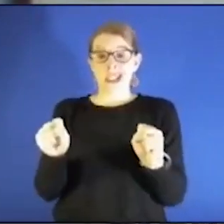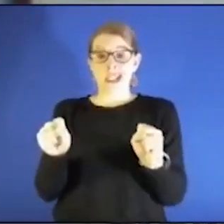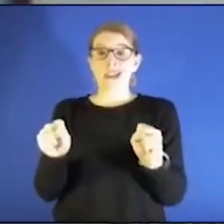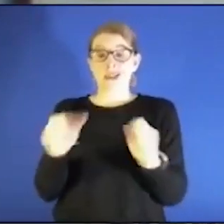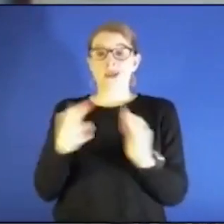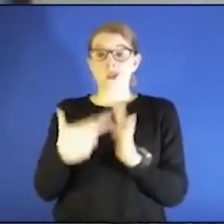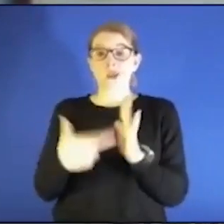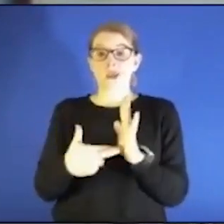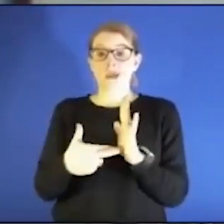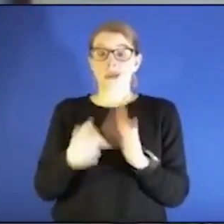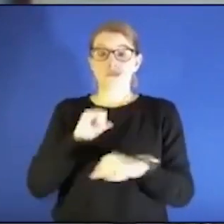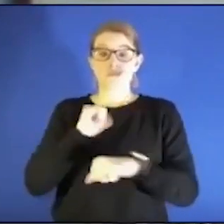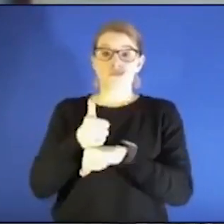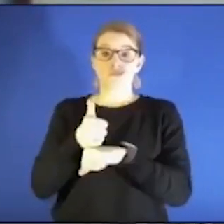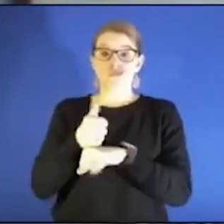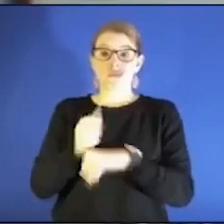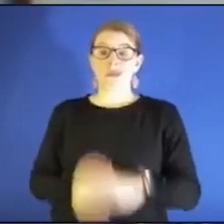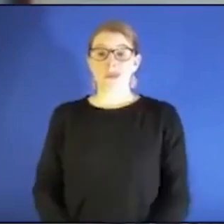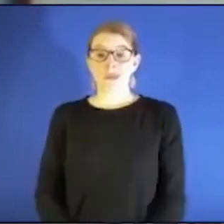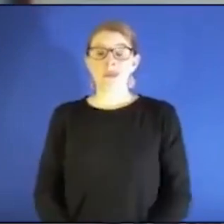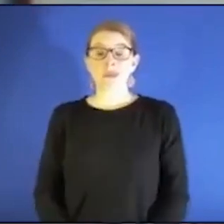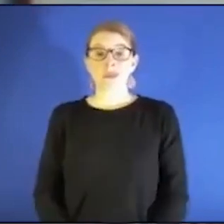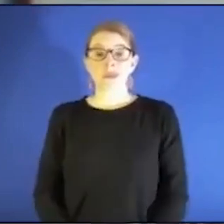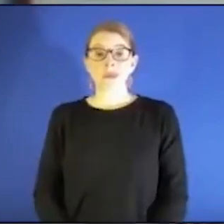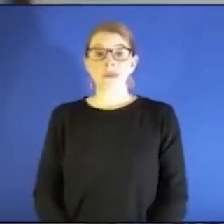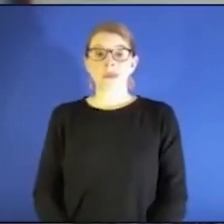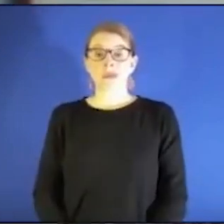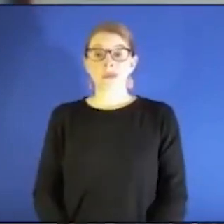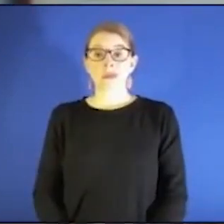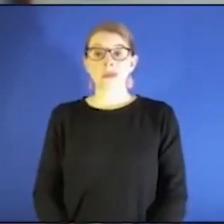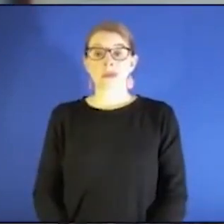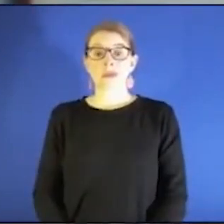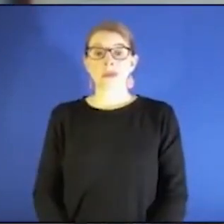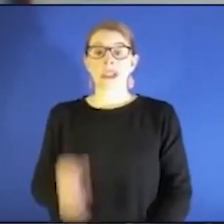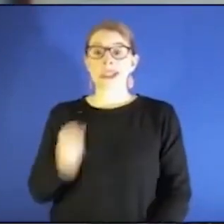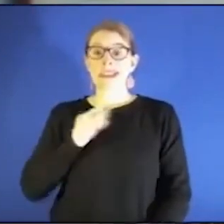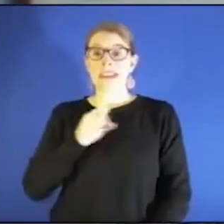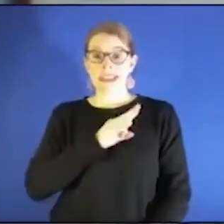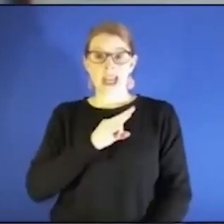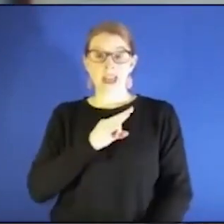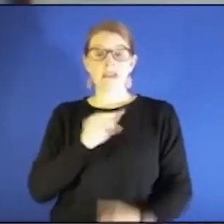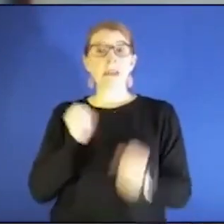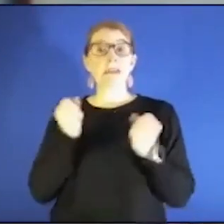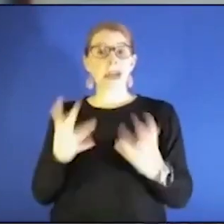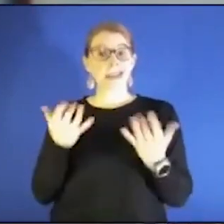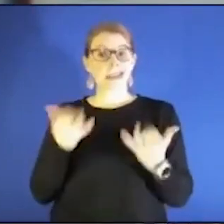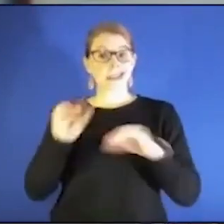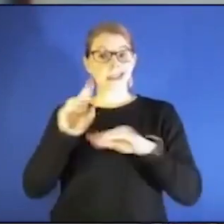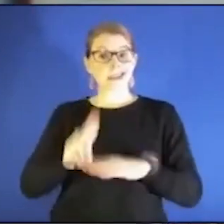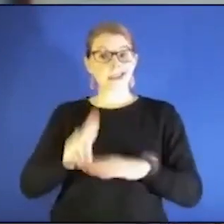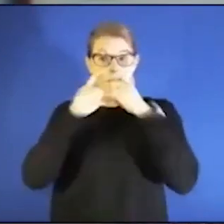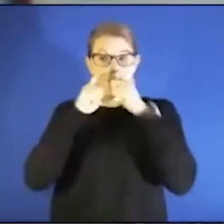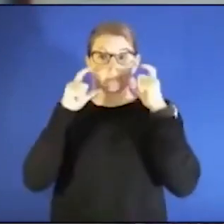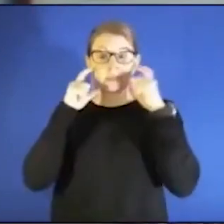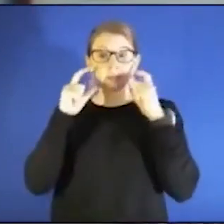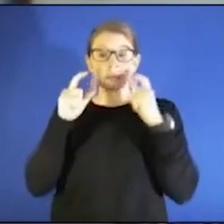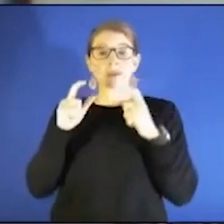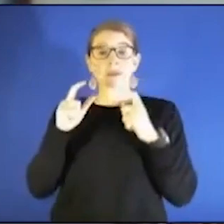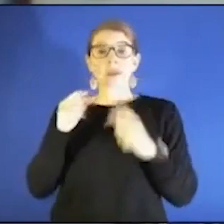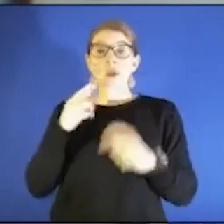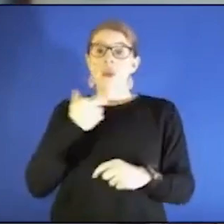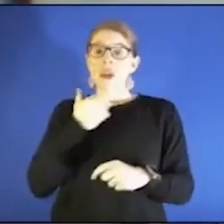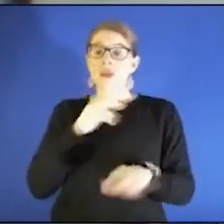We have a lot of the staff still wear masks. Sanitation, the restaurants have stepped